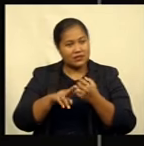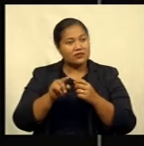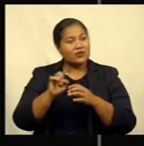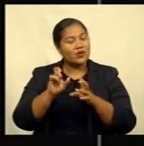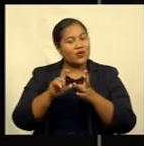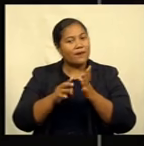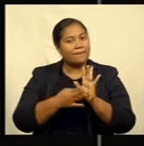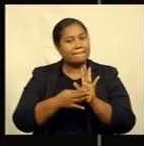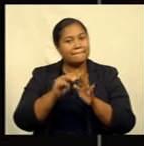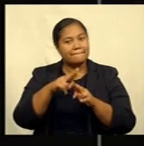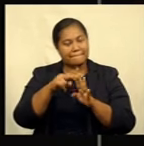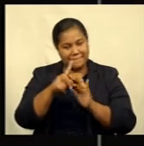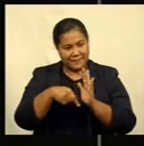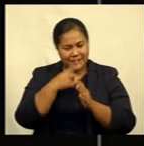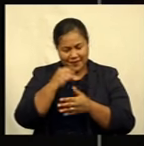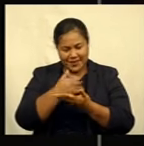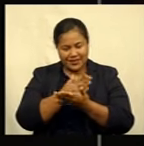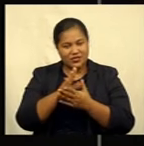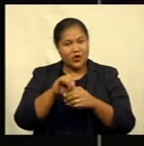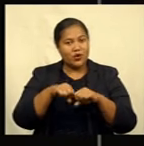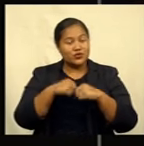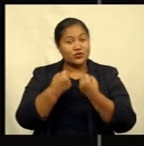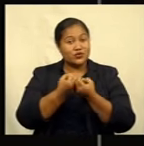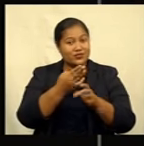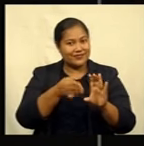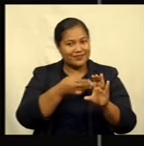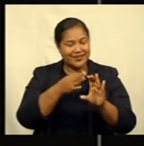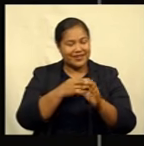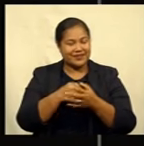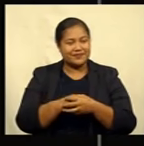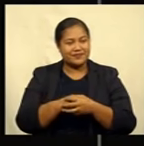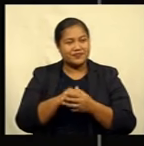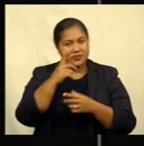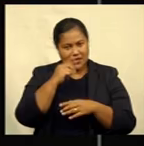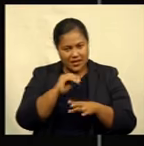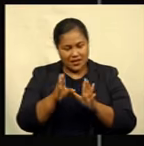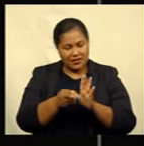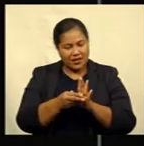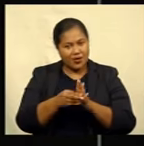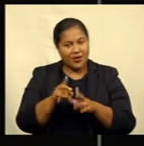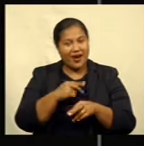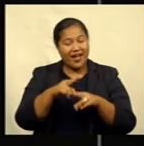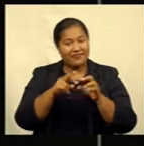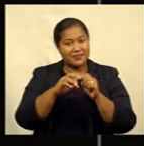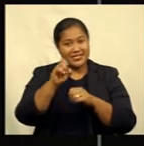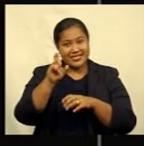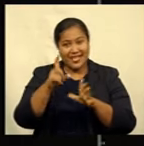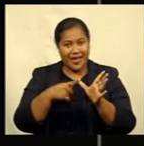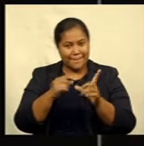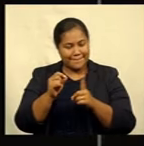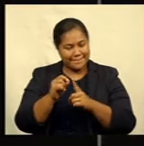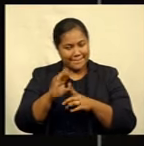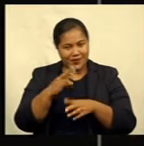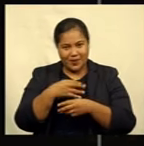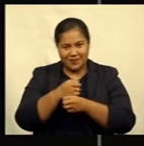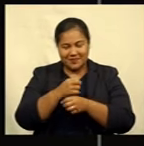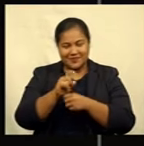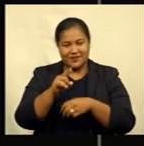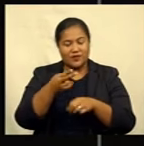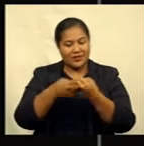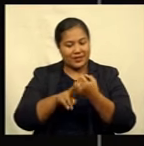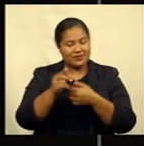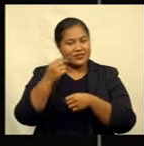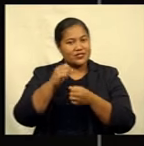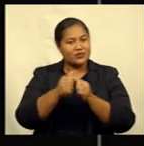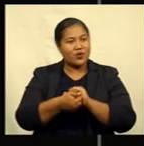fbcnews@fbc.com.fj or share it with us via our social media accounts. You can also download our FBC app to keep up to date with the very latest in news and